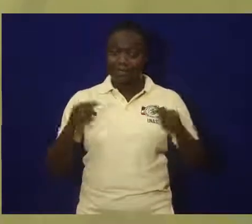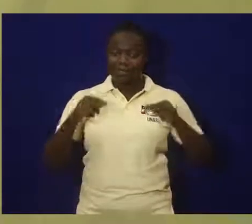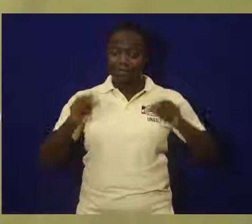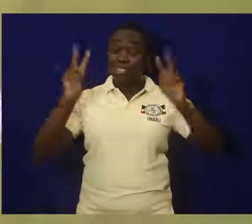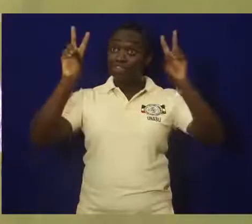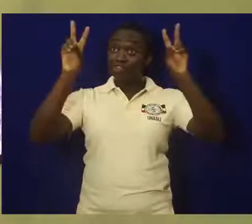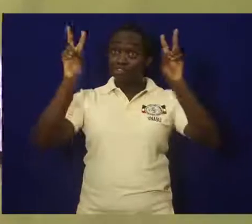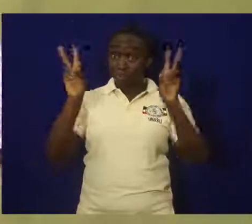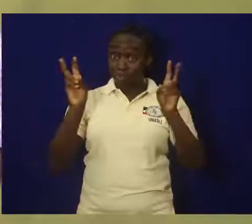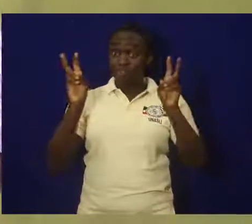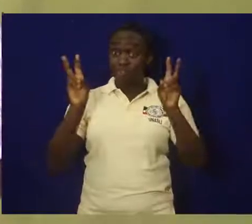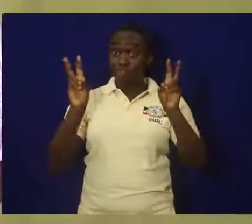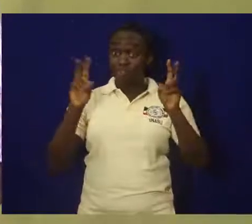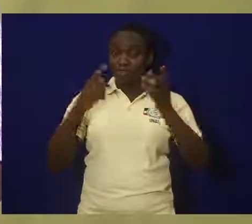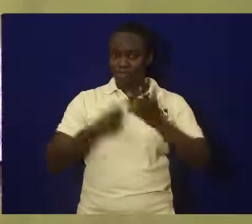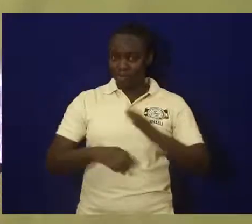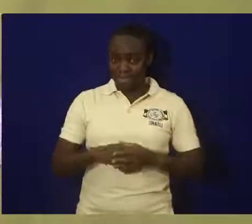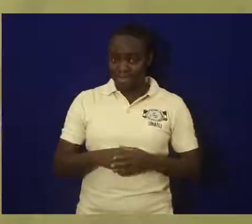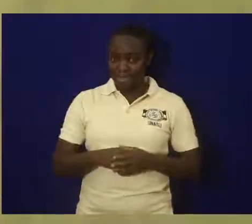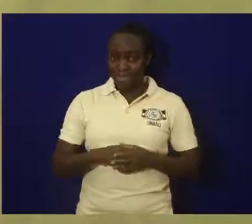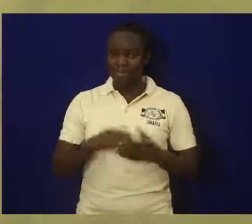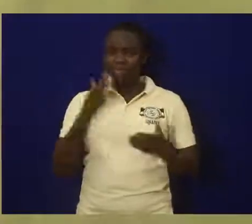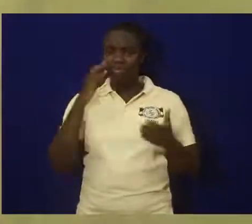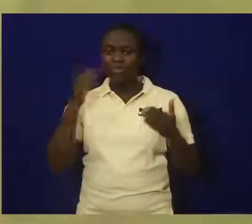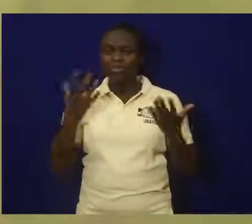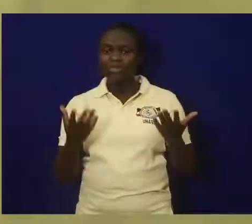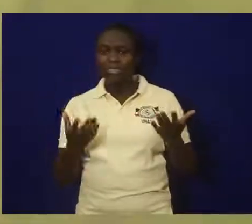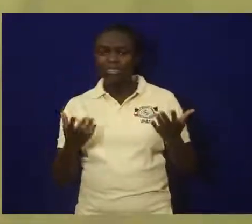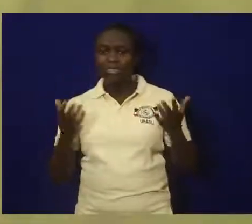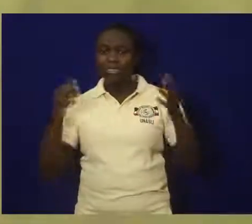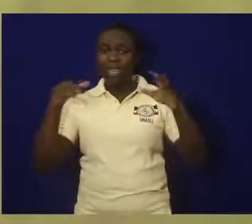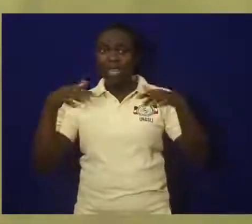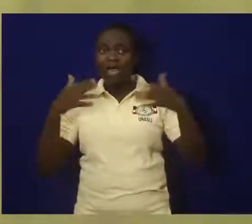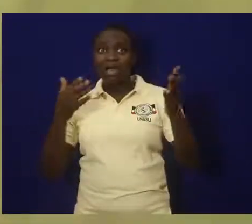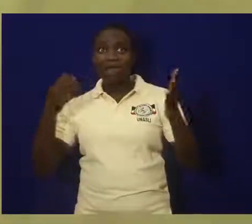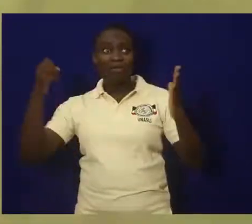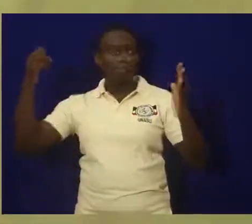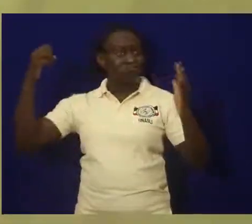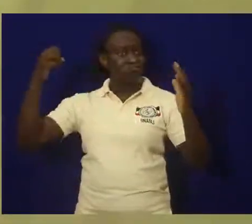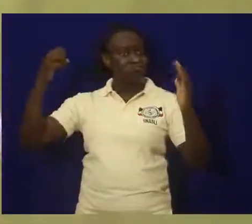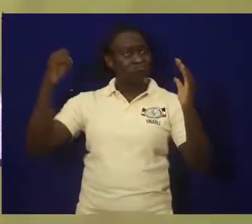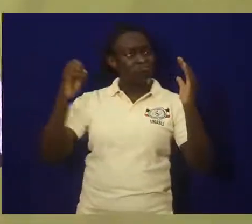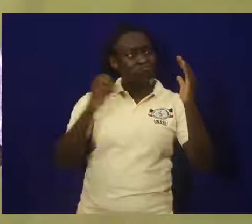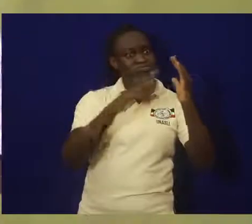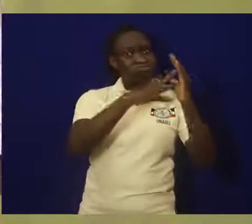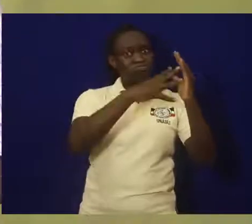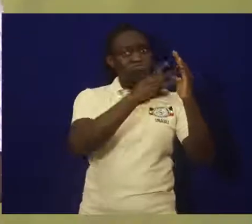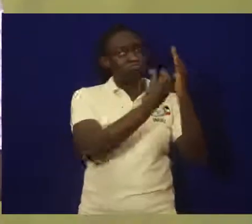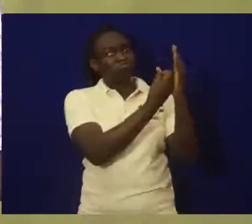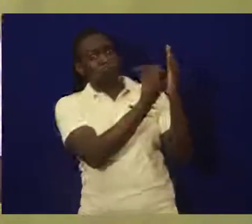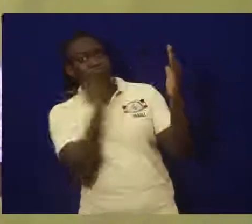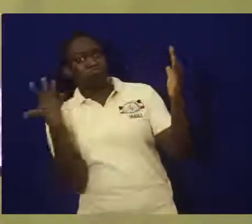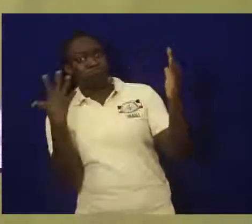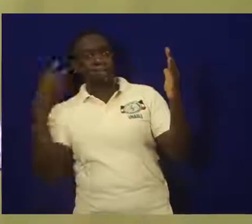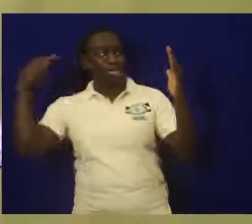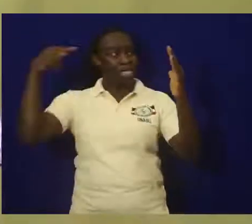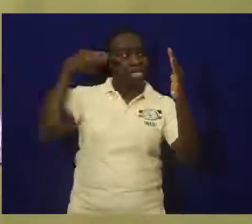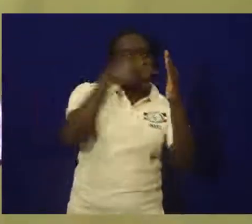and our topic is reflection at curved